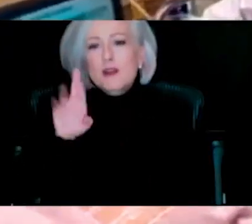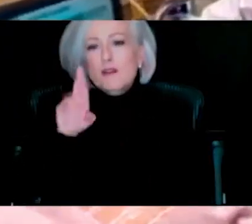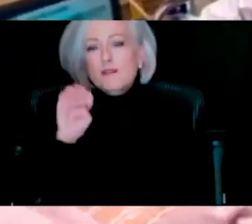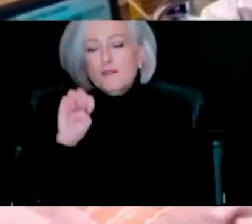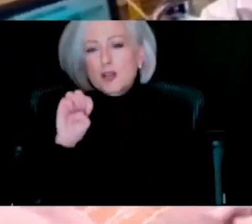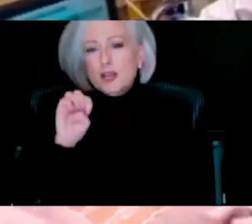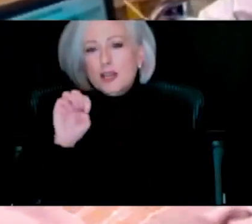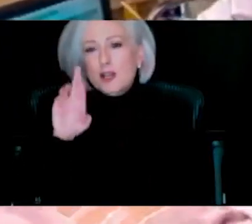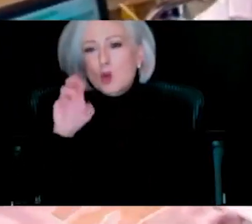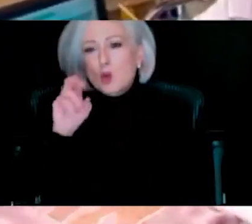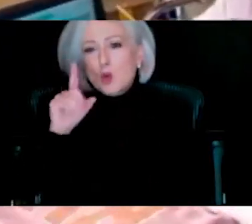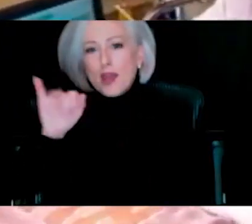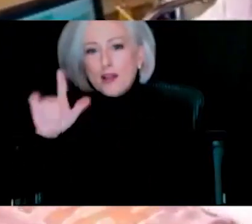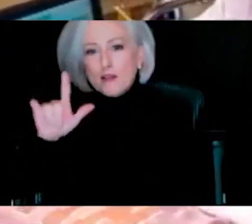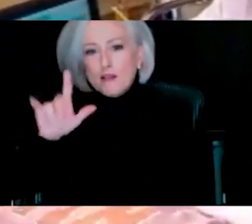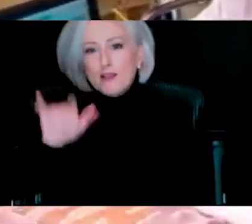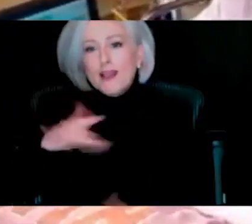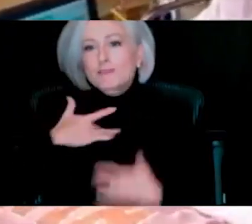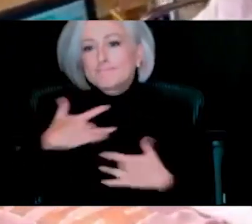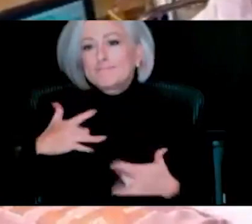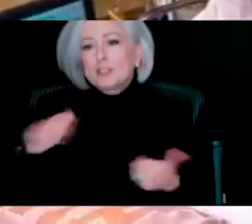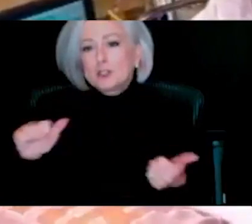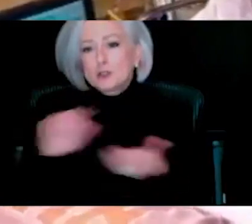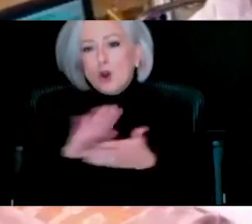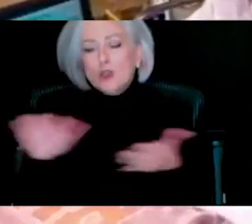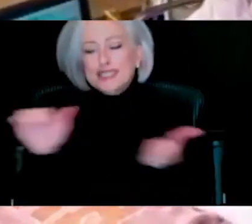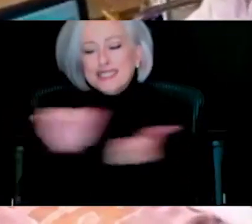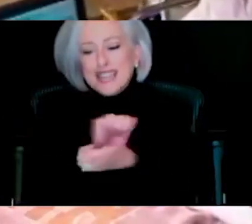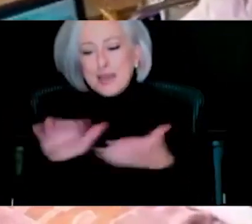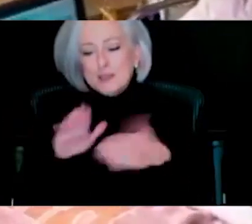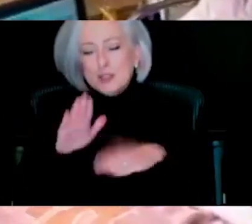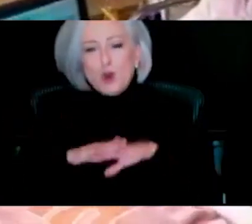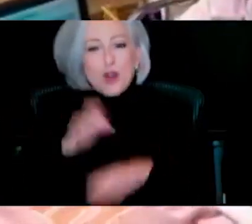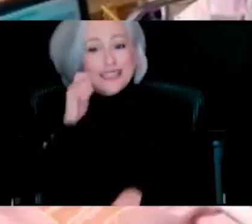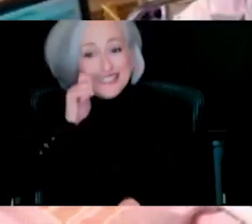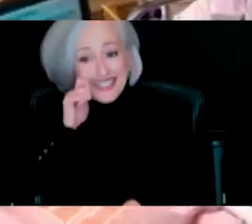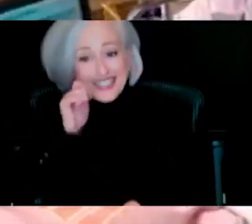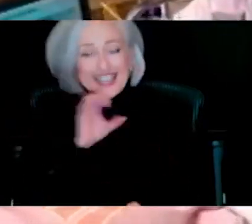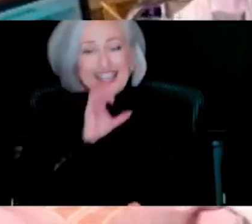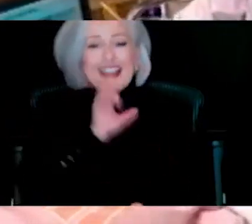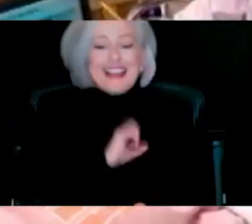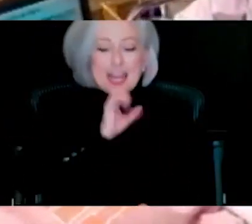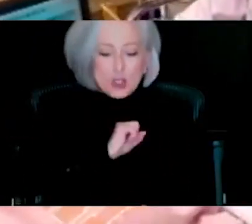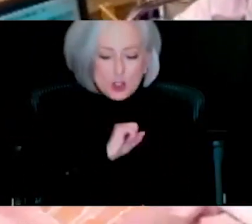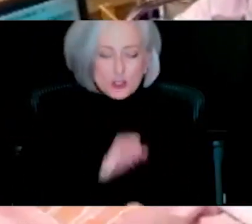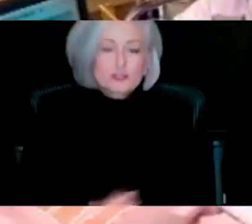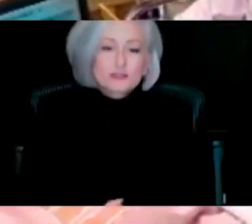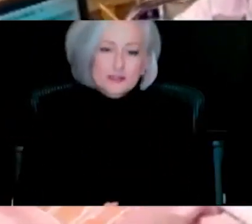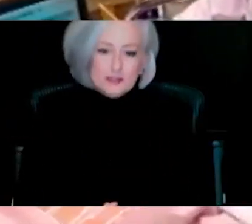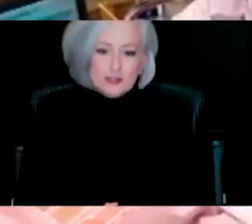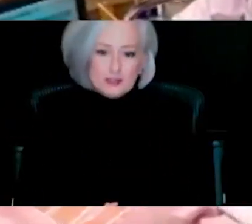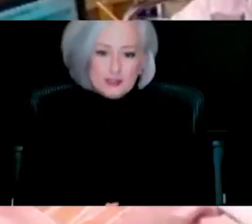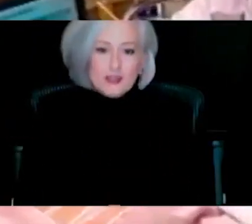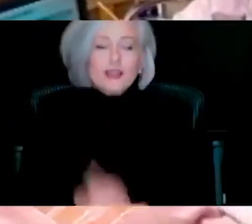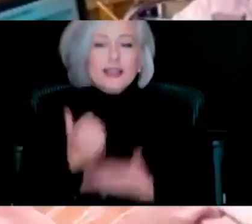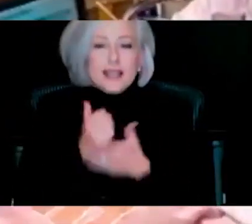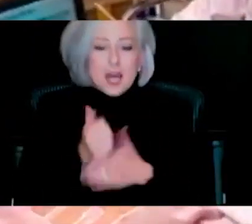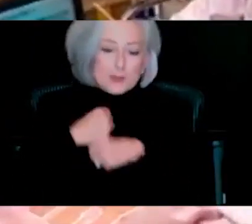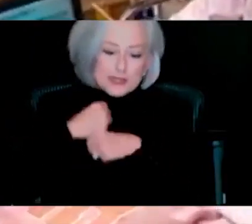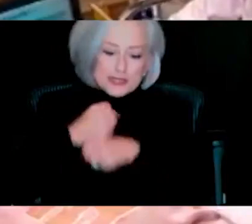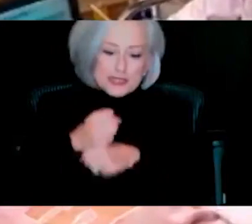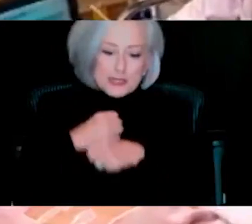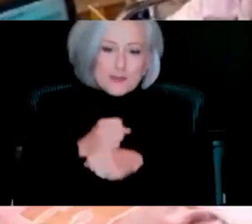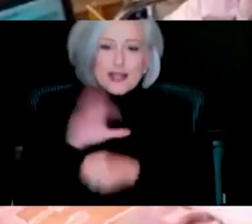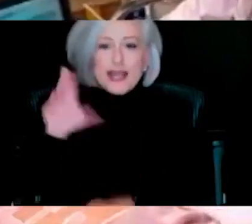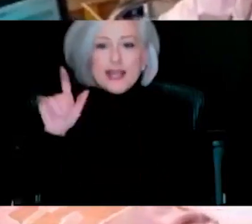of the causes for damage to our skin and aging. It helps stimulate some collagen. It can